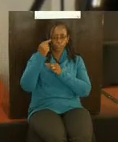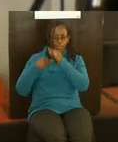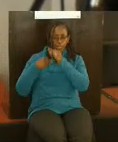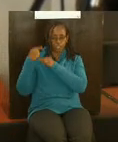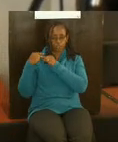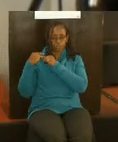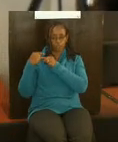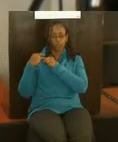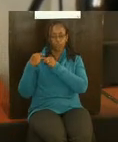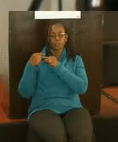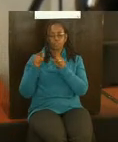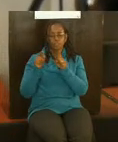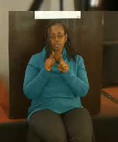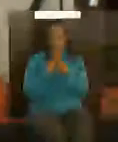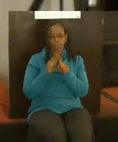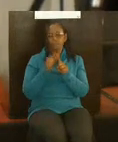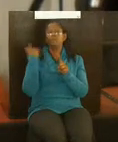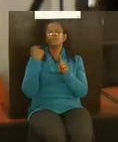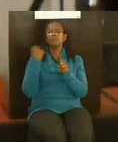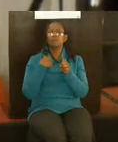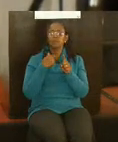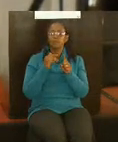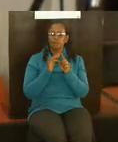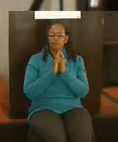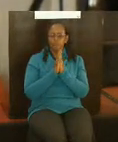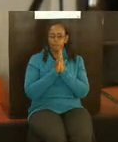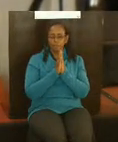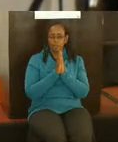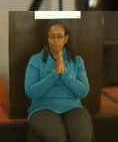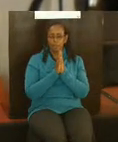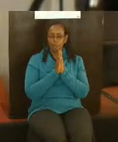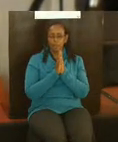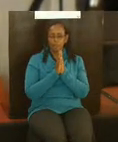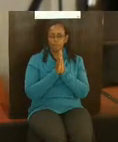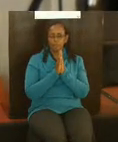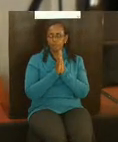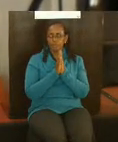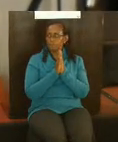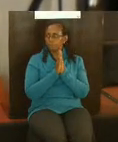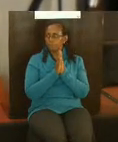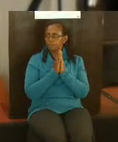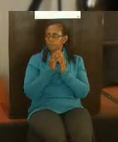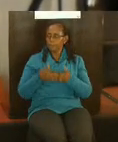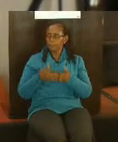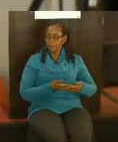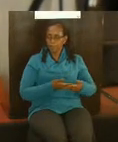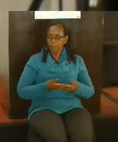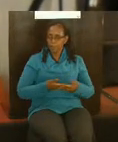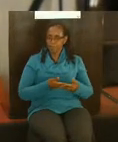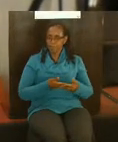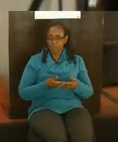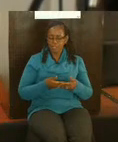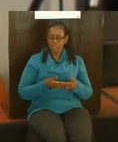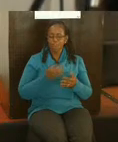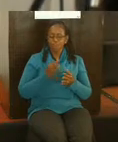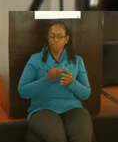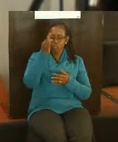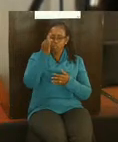and I'm praying for my babies babies future generation